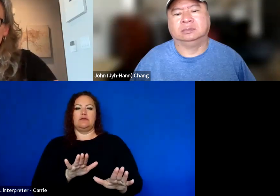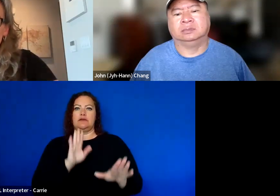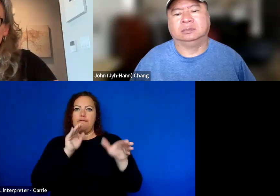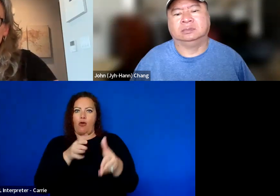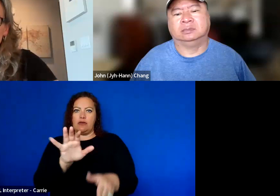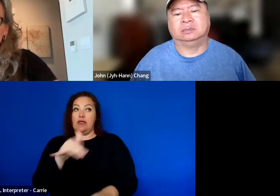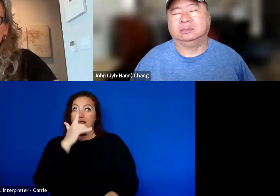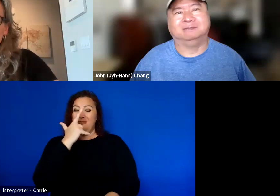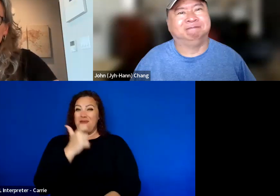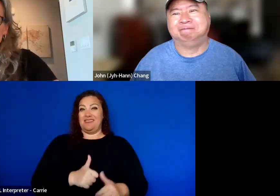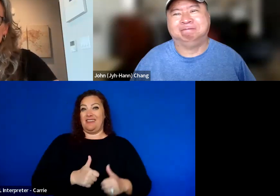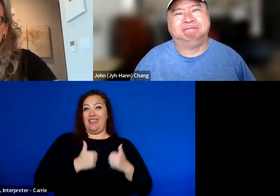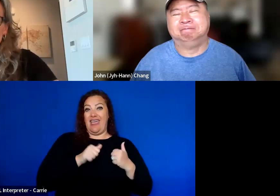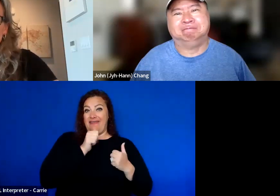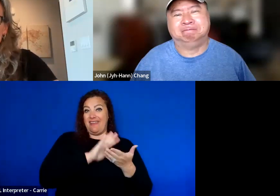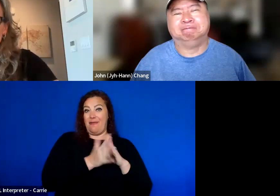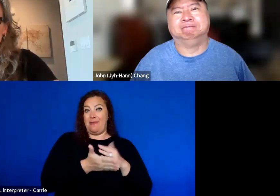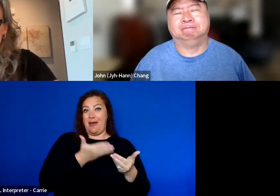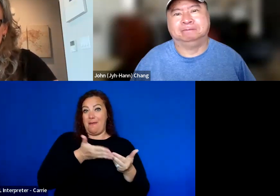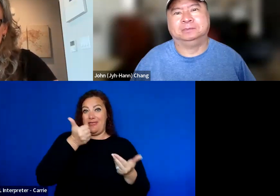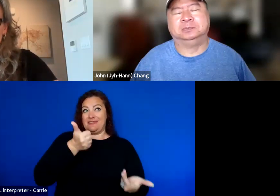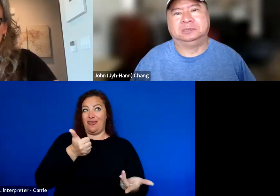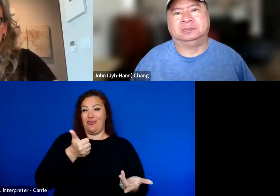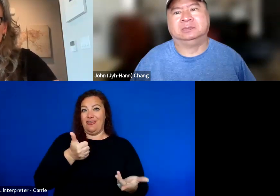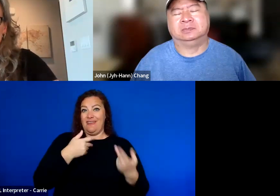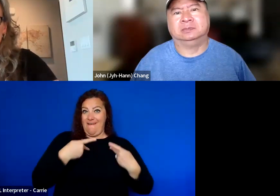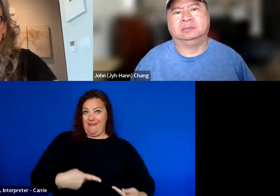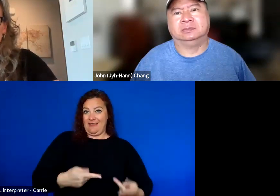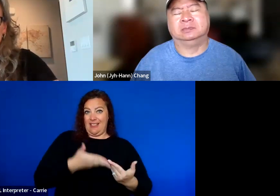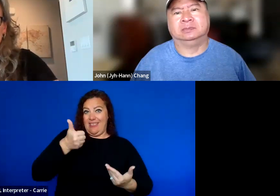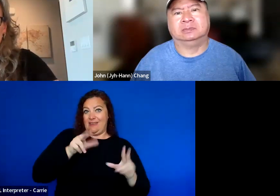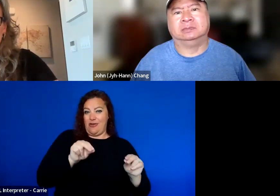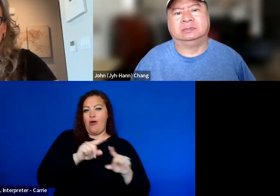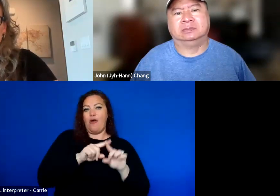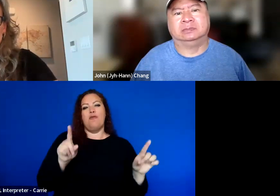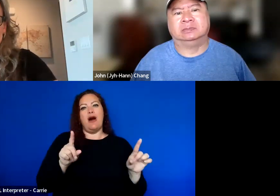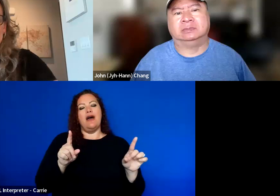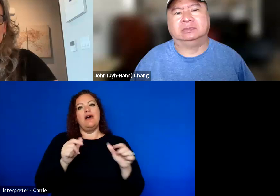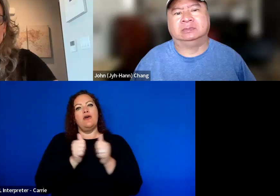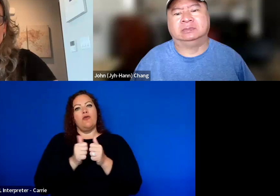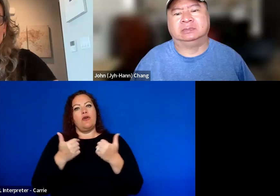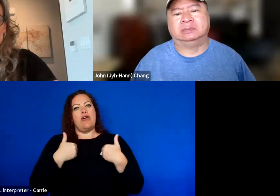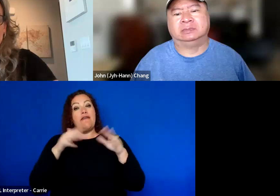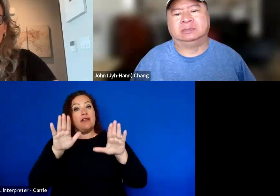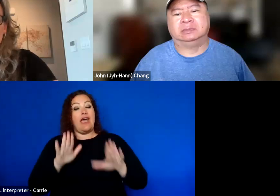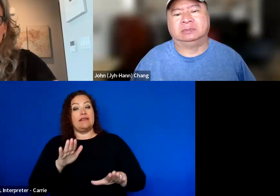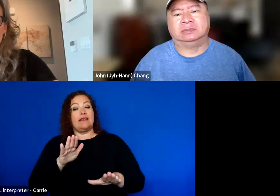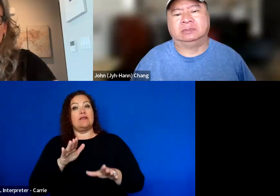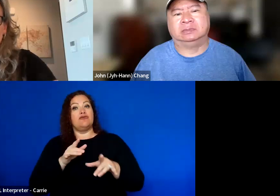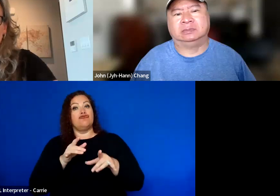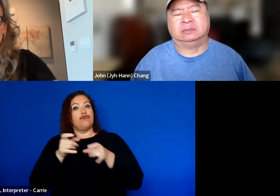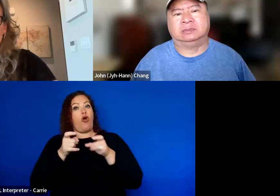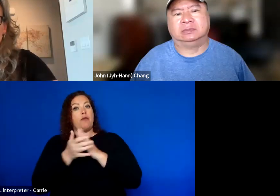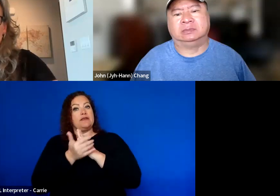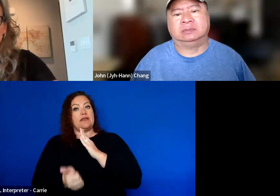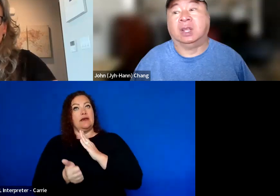get easier except, physically easier, but through having excellent coping skills psychologically,